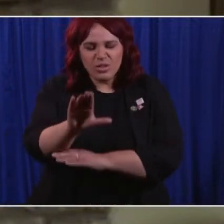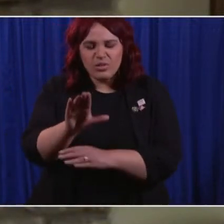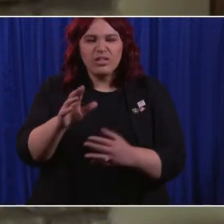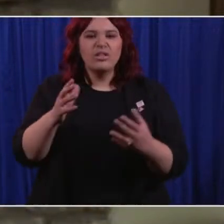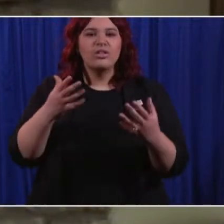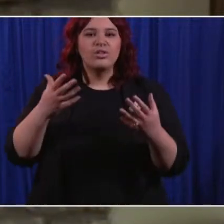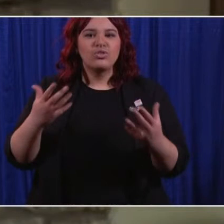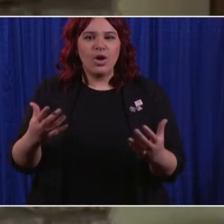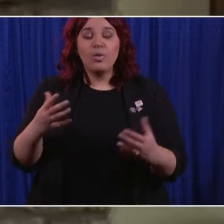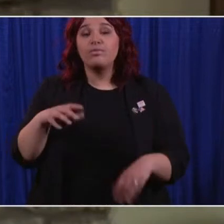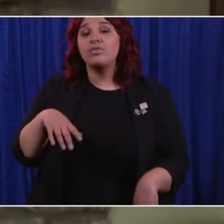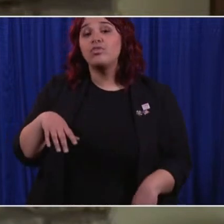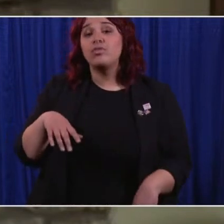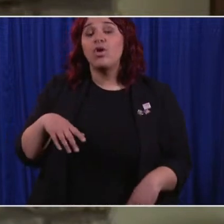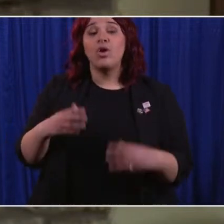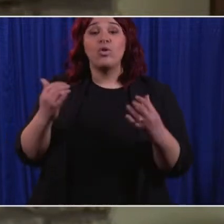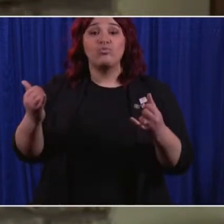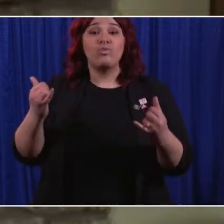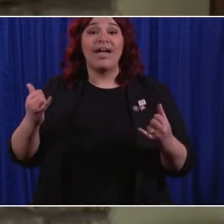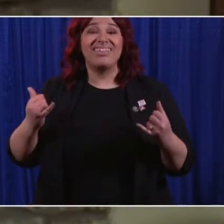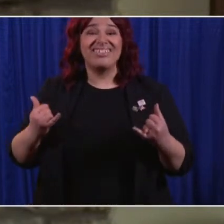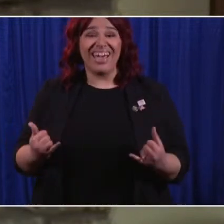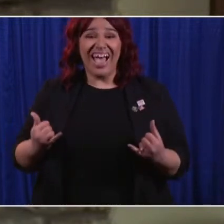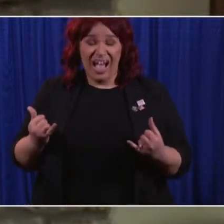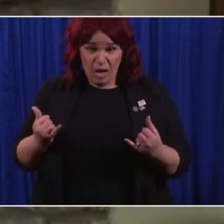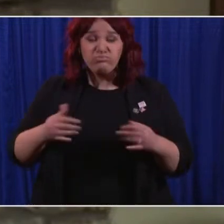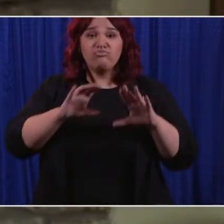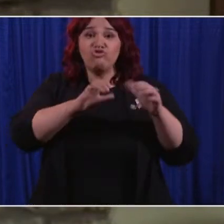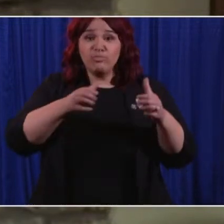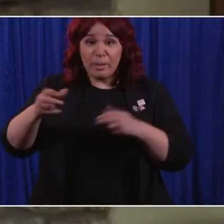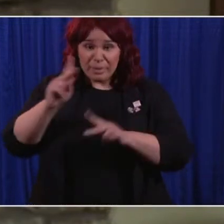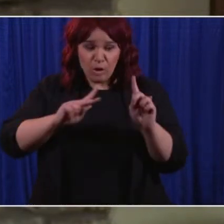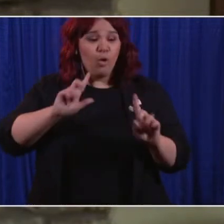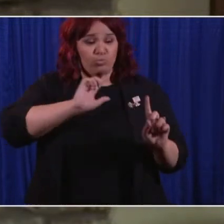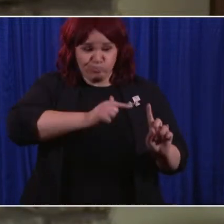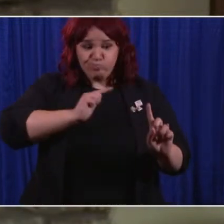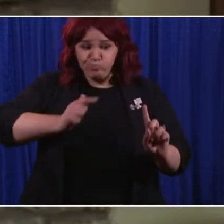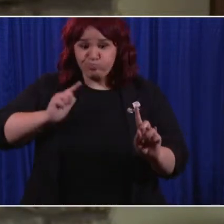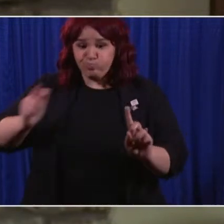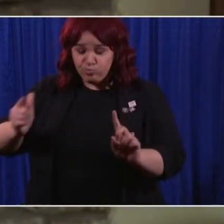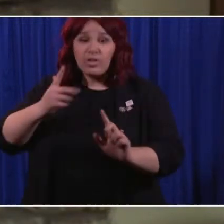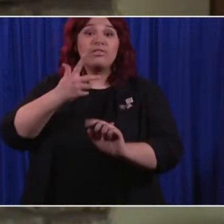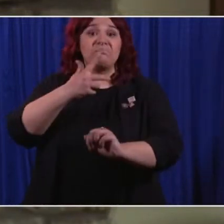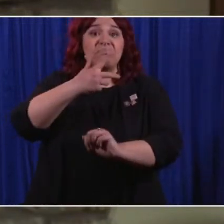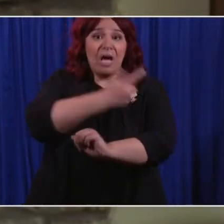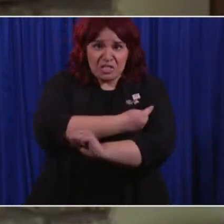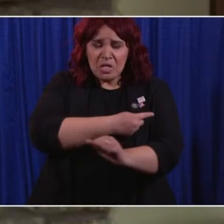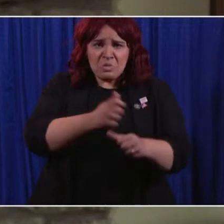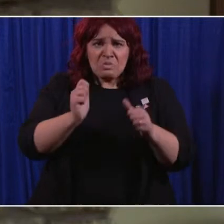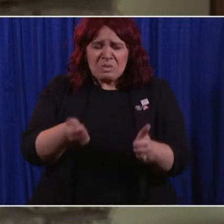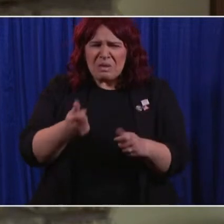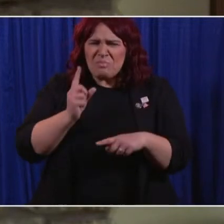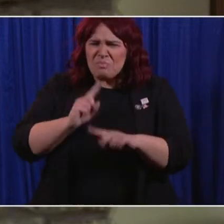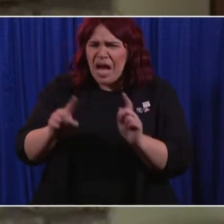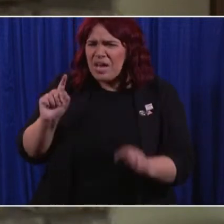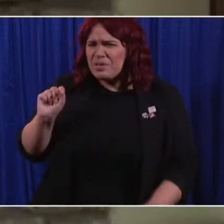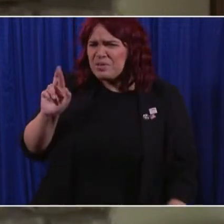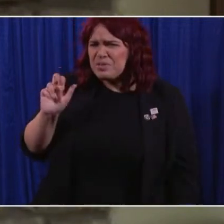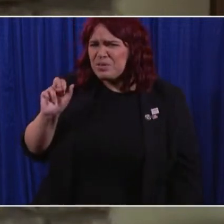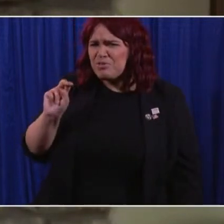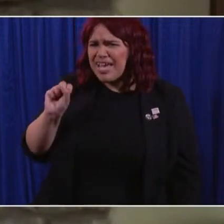why transit workers are still not among the groups to be eligible for the vaccine? They were considered essential workers at one point. And